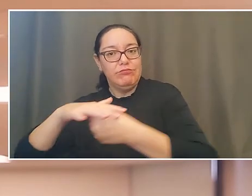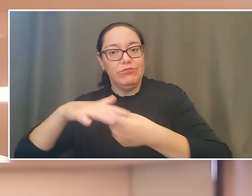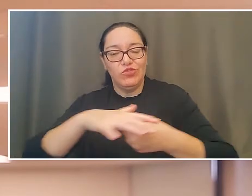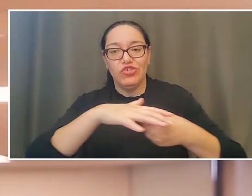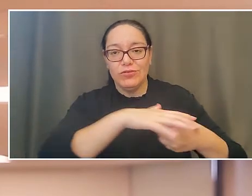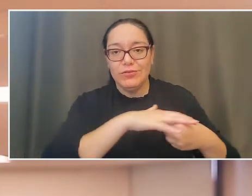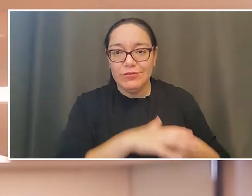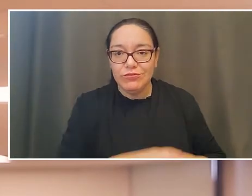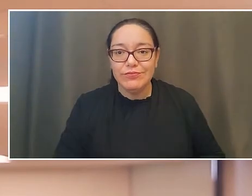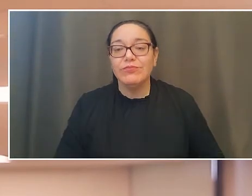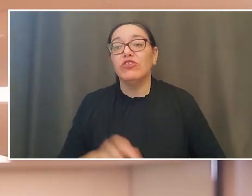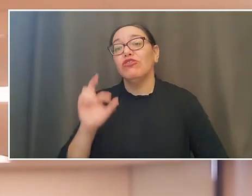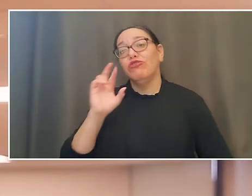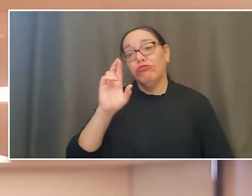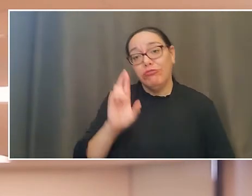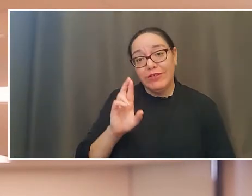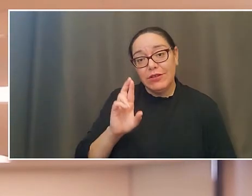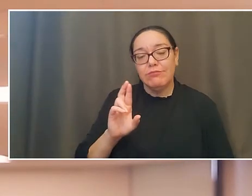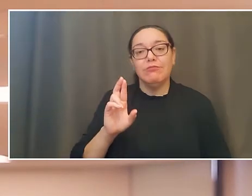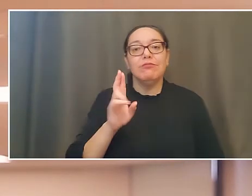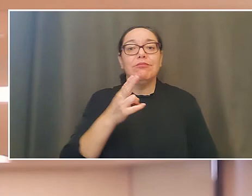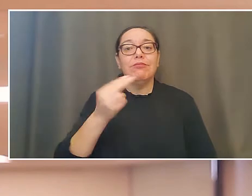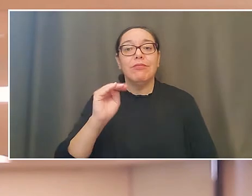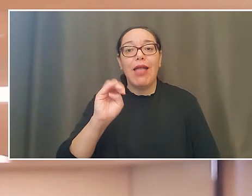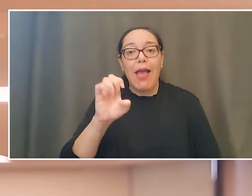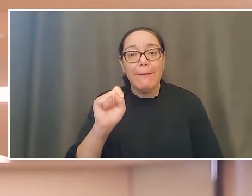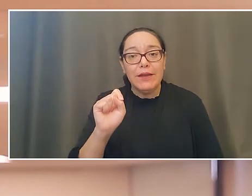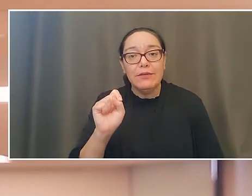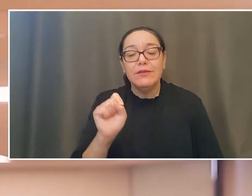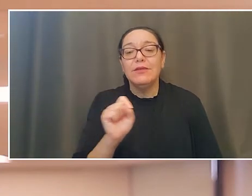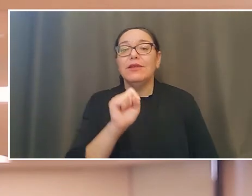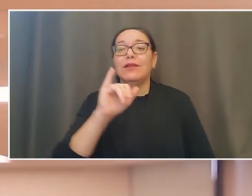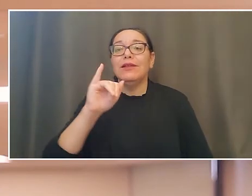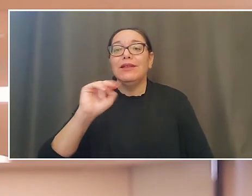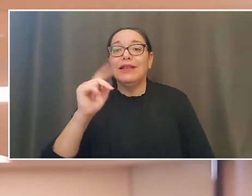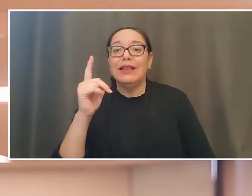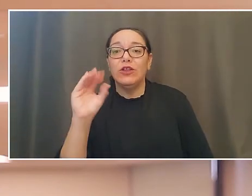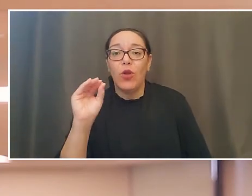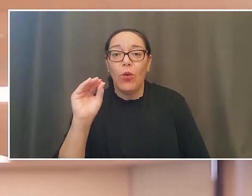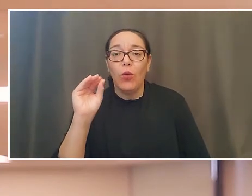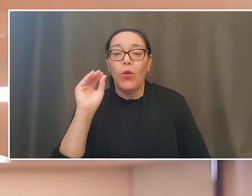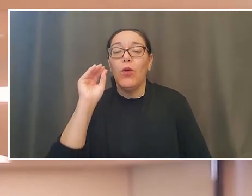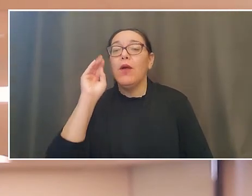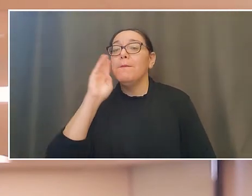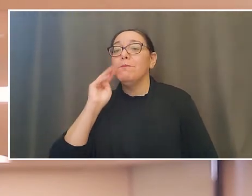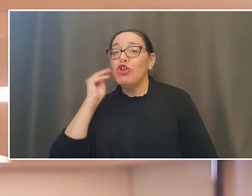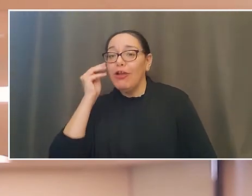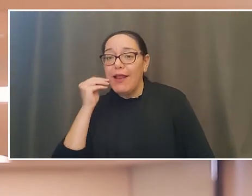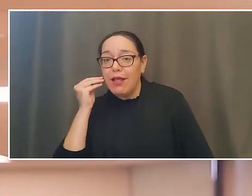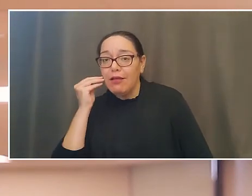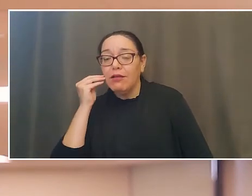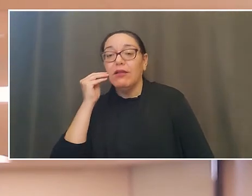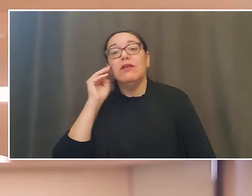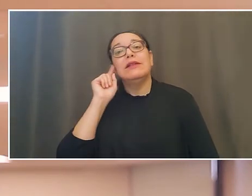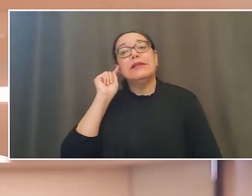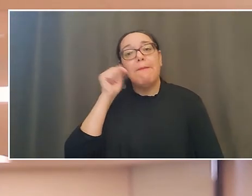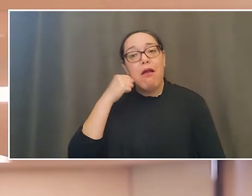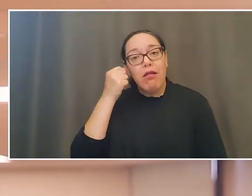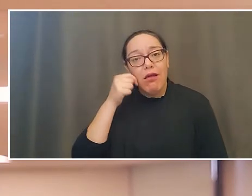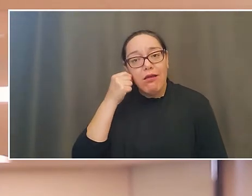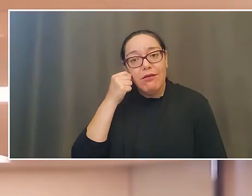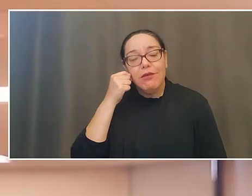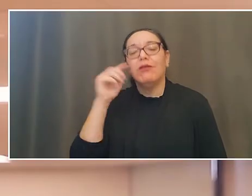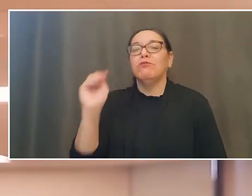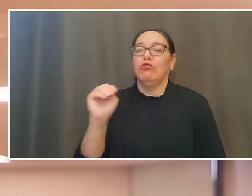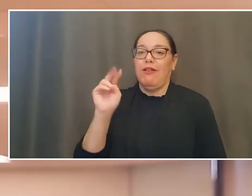Department, the Hemet Police Department, the Indio Police Department, Murrieta Police Department, Temecula Police Department, and